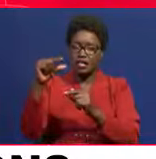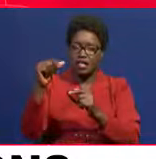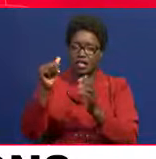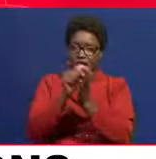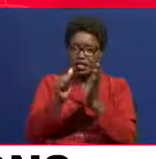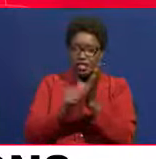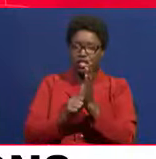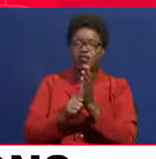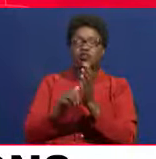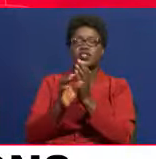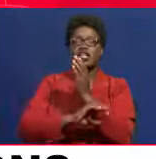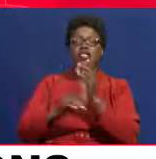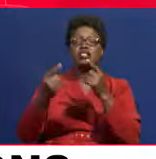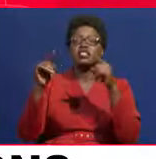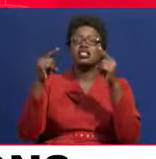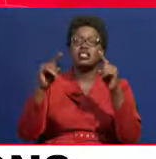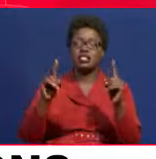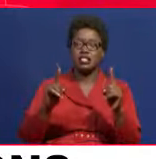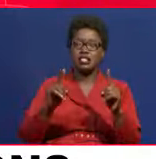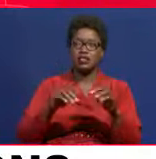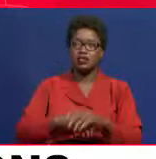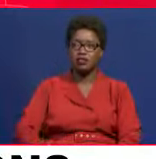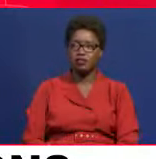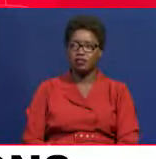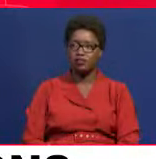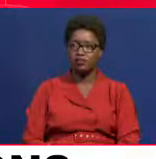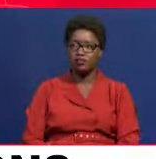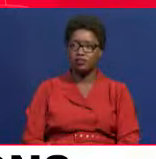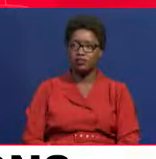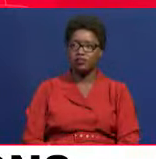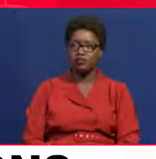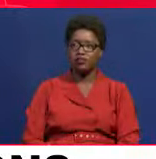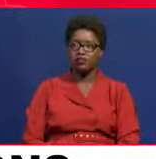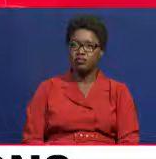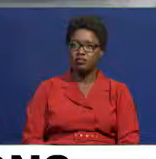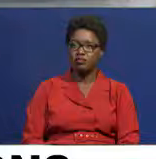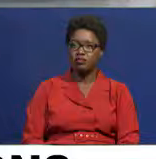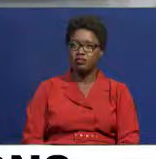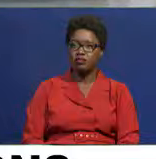success. Yusufa reporting for Prime Edition at State House.